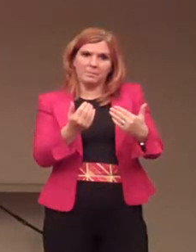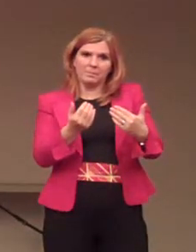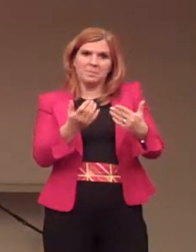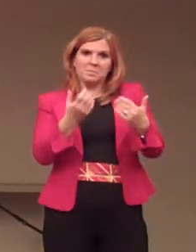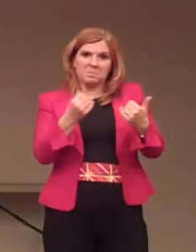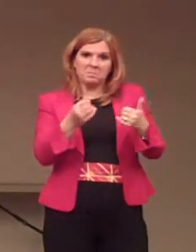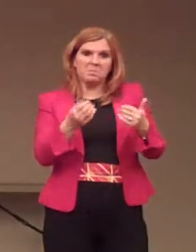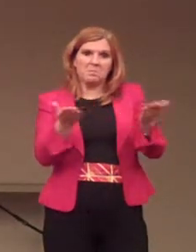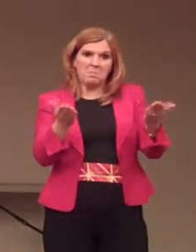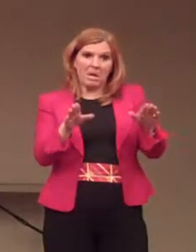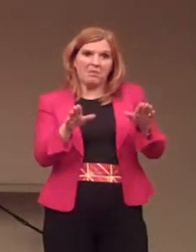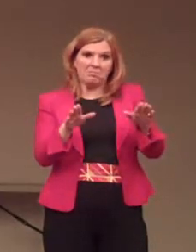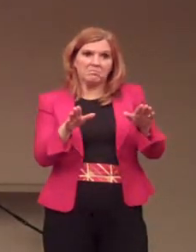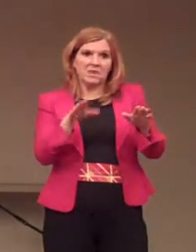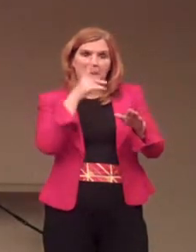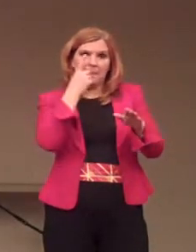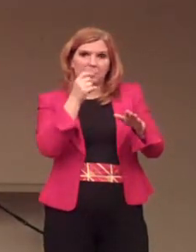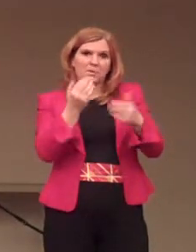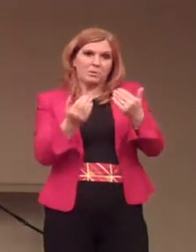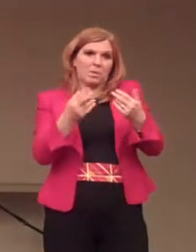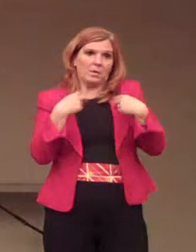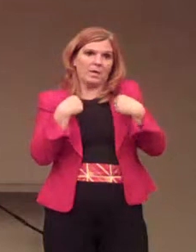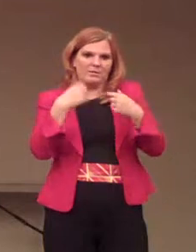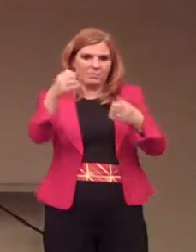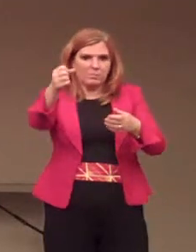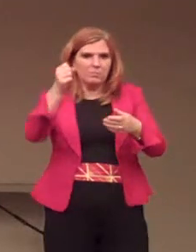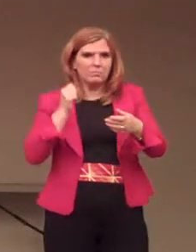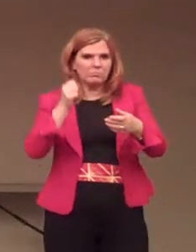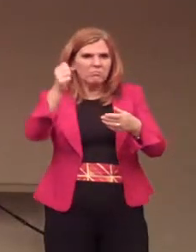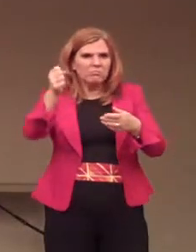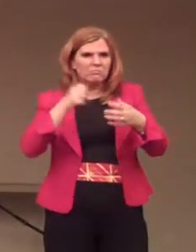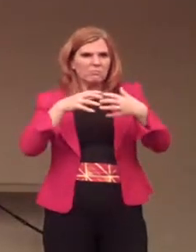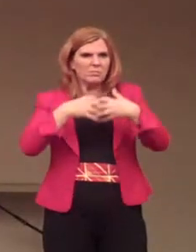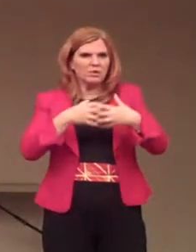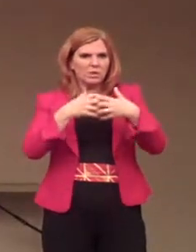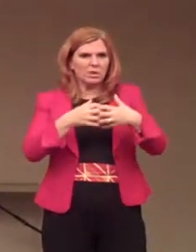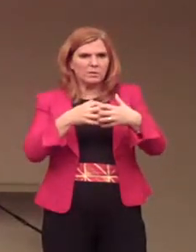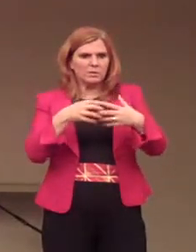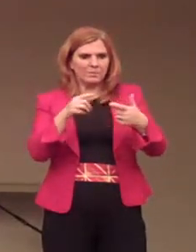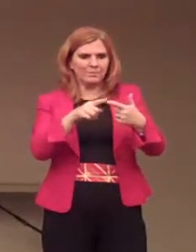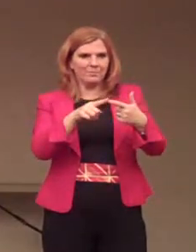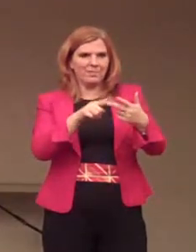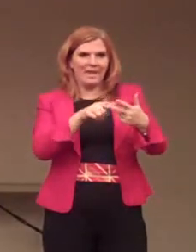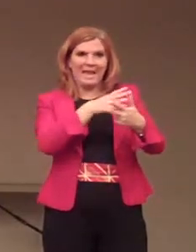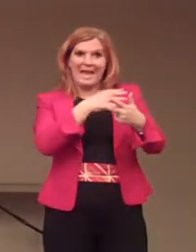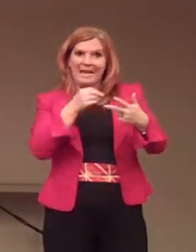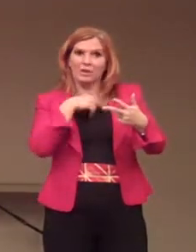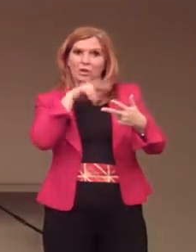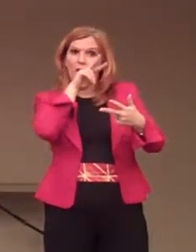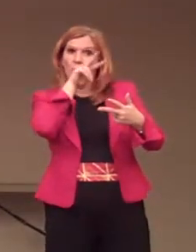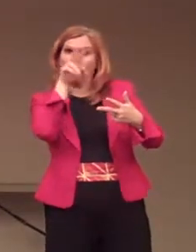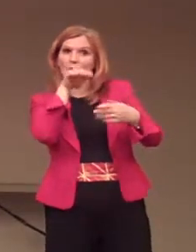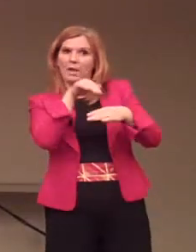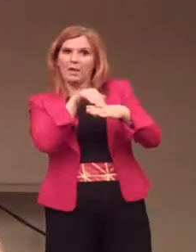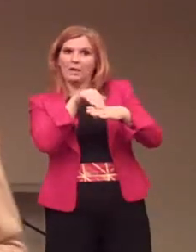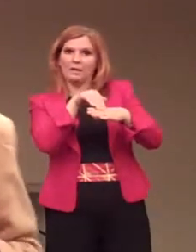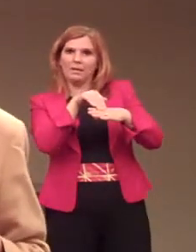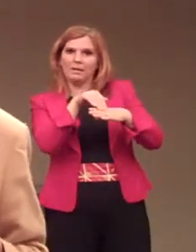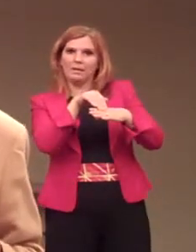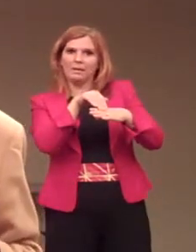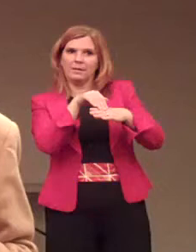gamble. Because they probably have slot machines and other kinds of things. And you can look at